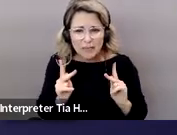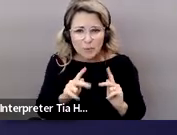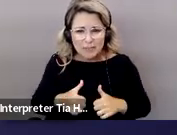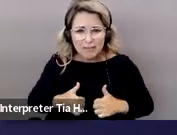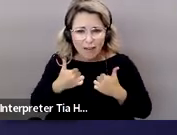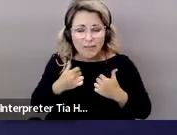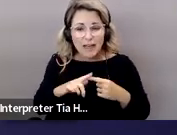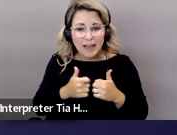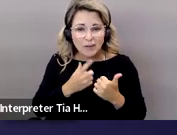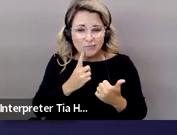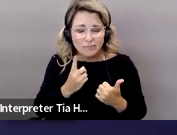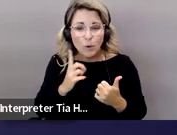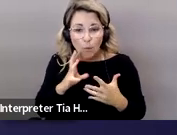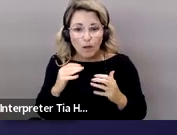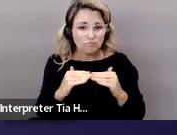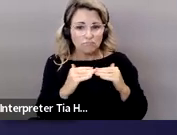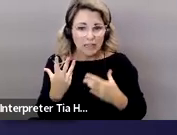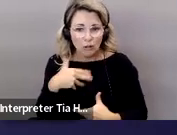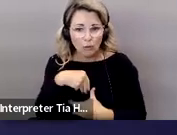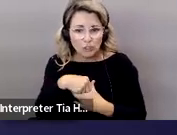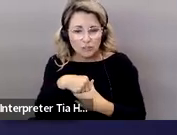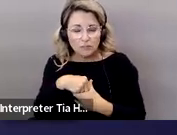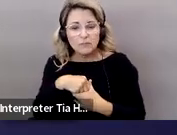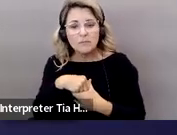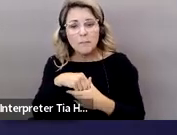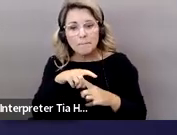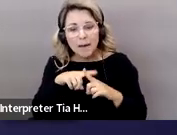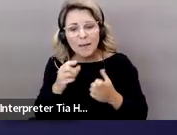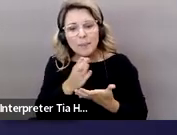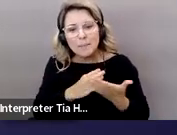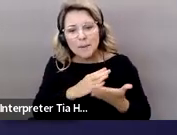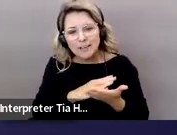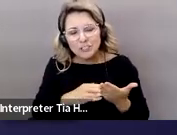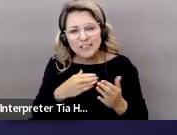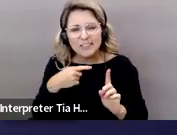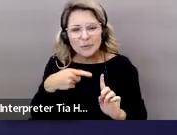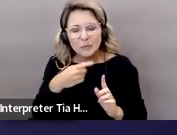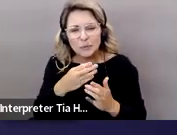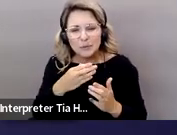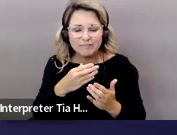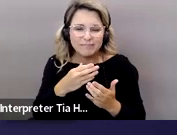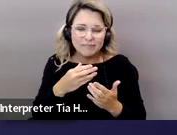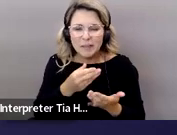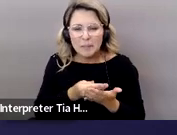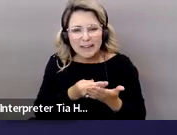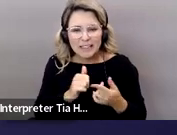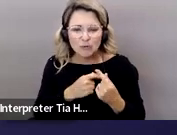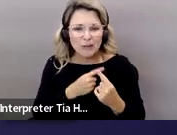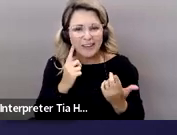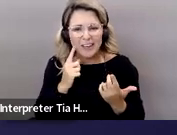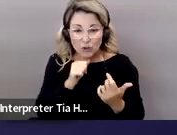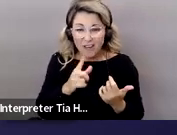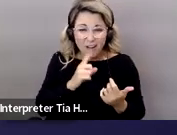But sometimes the budget stuff you really have to learn as you go, particularly if that's just not been your background overall.